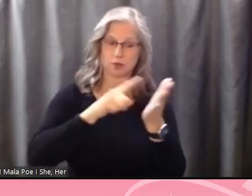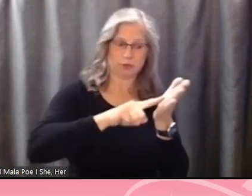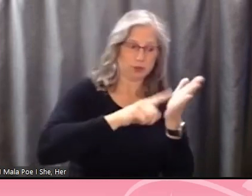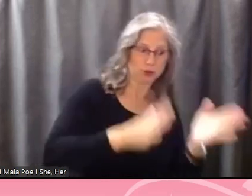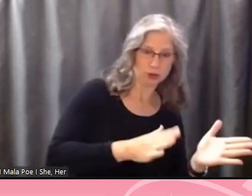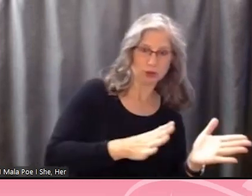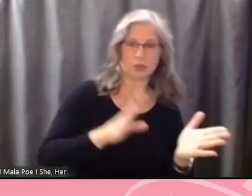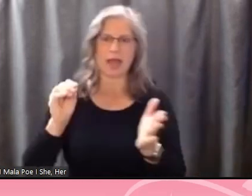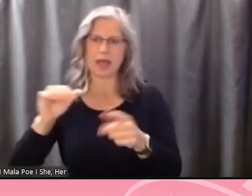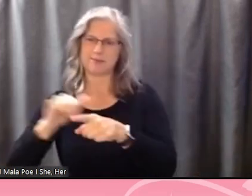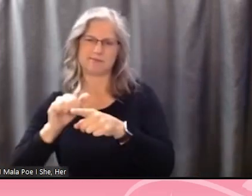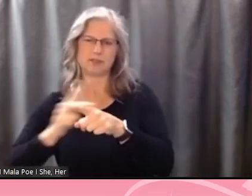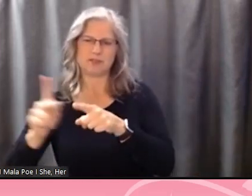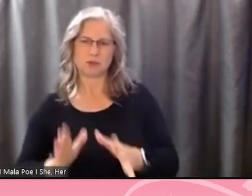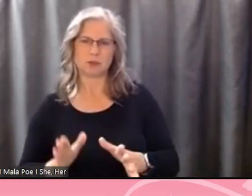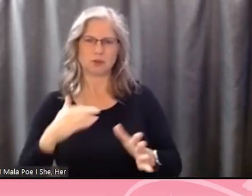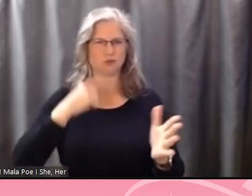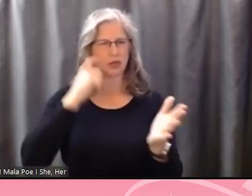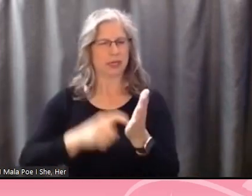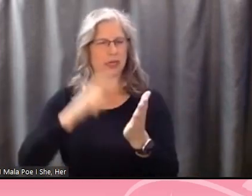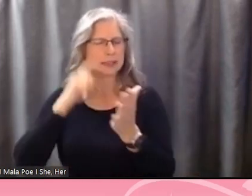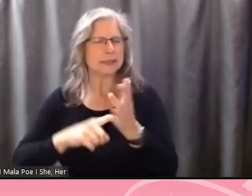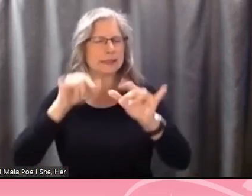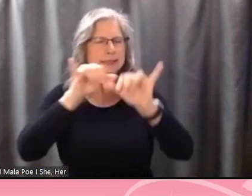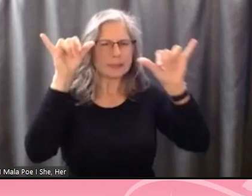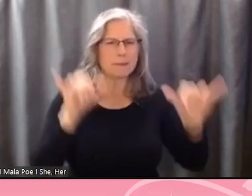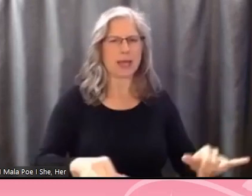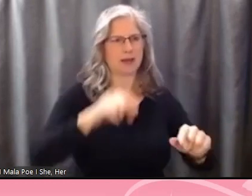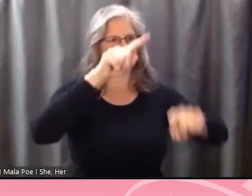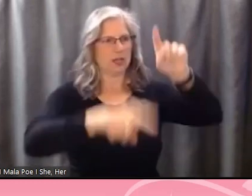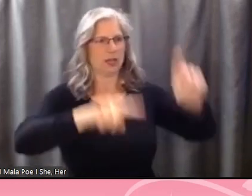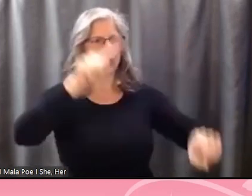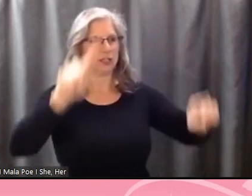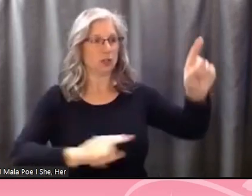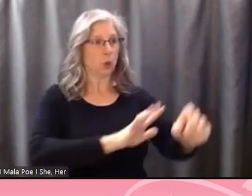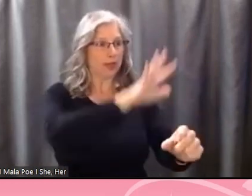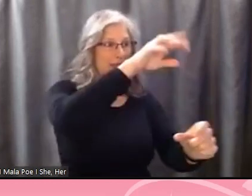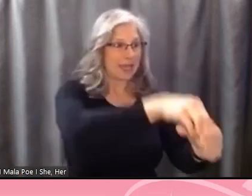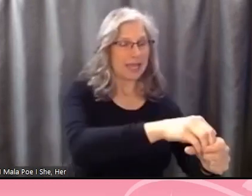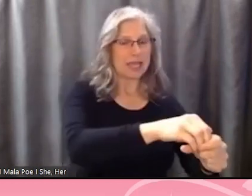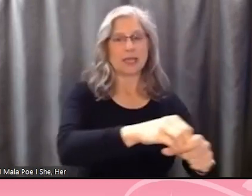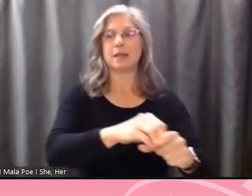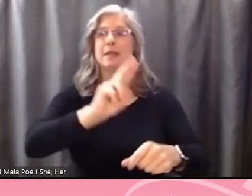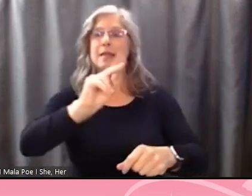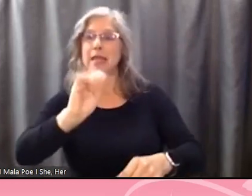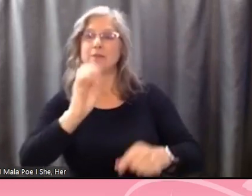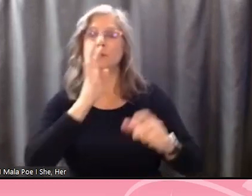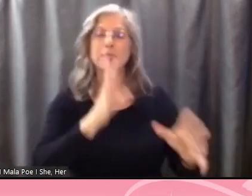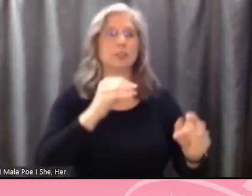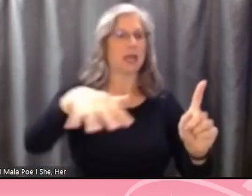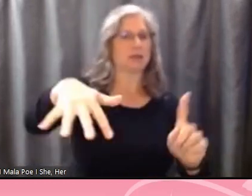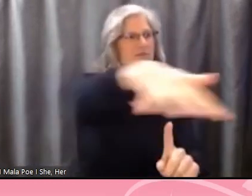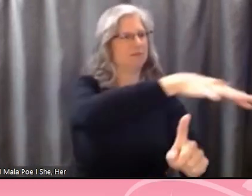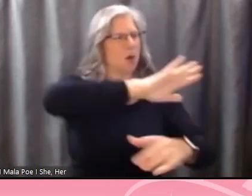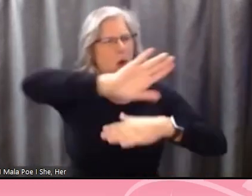practitioner to recognize that systematic variation within and between groups of native speakers, meaning all